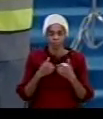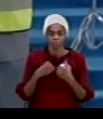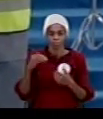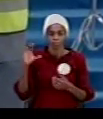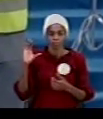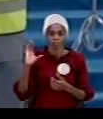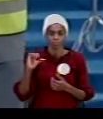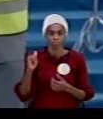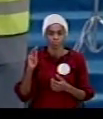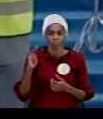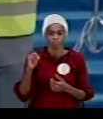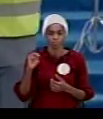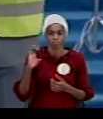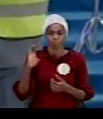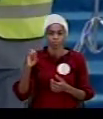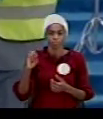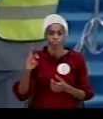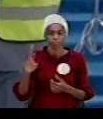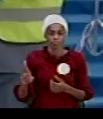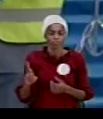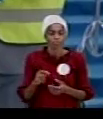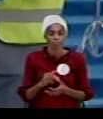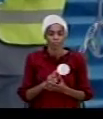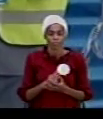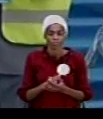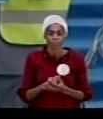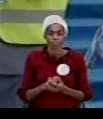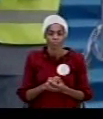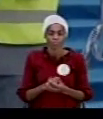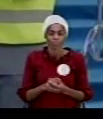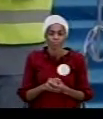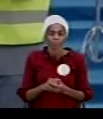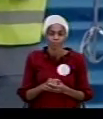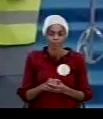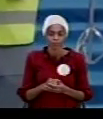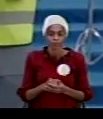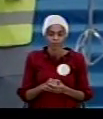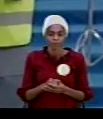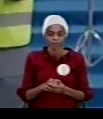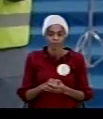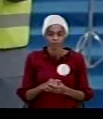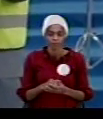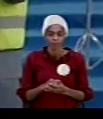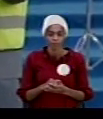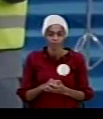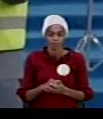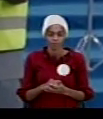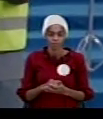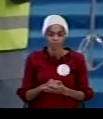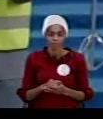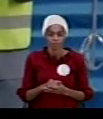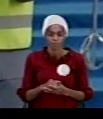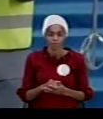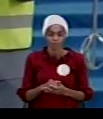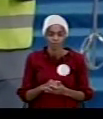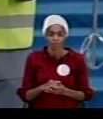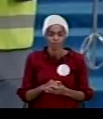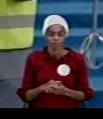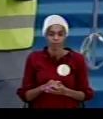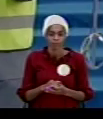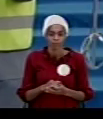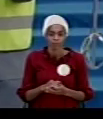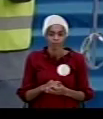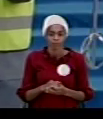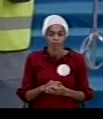adenocarcinoma to be precise, and with raised prostatic specific